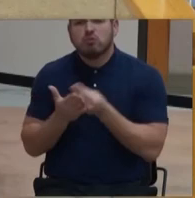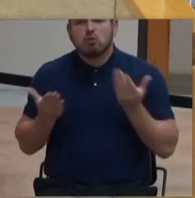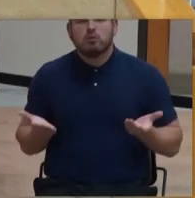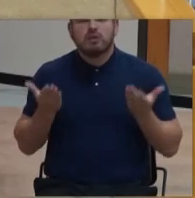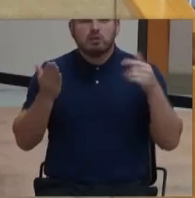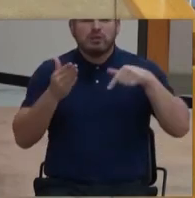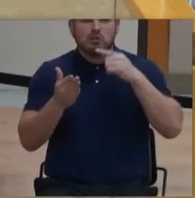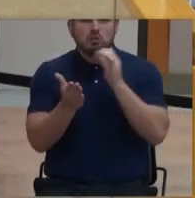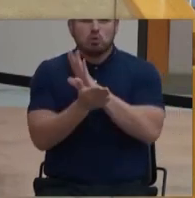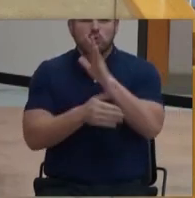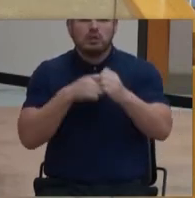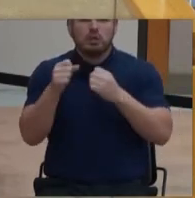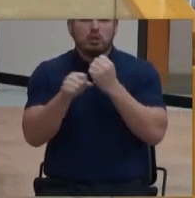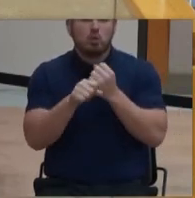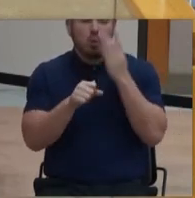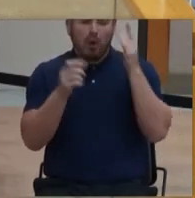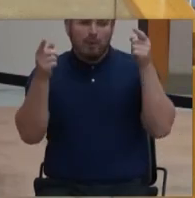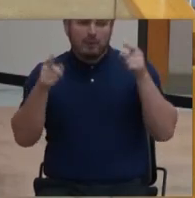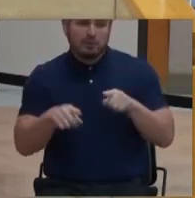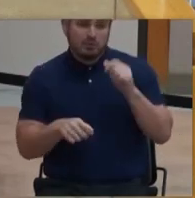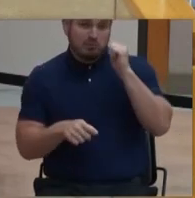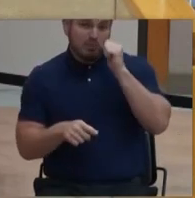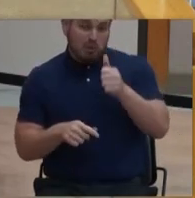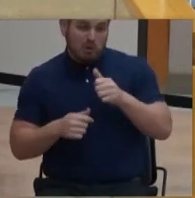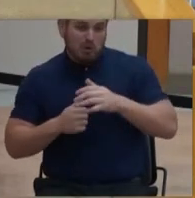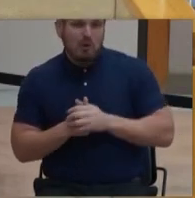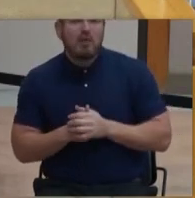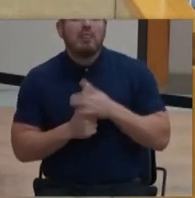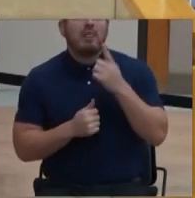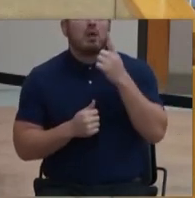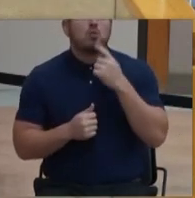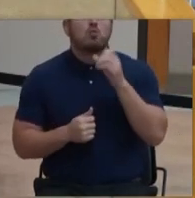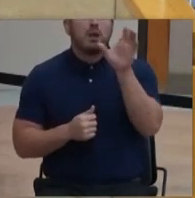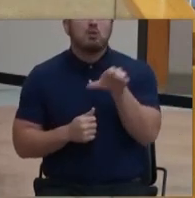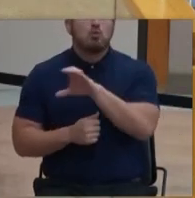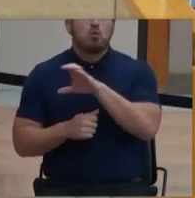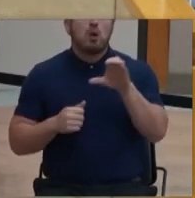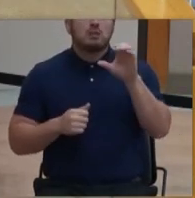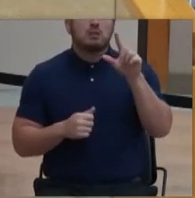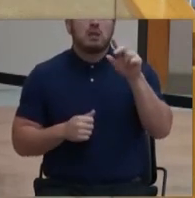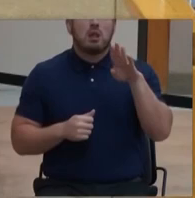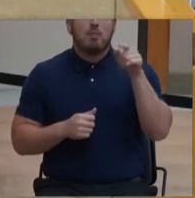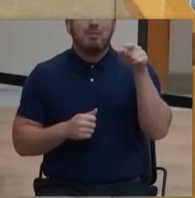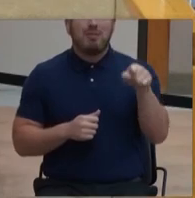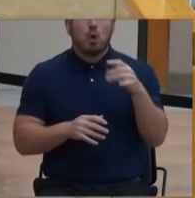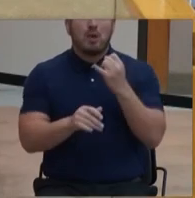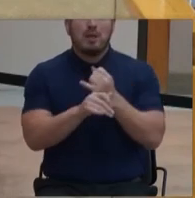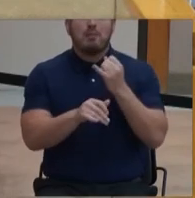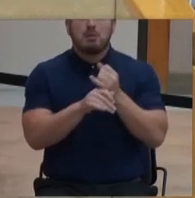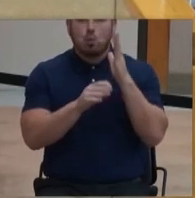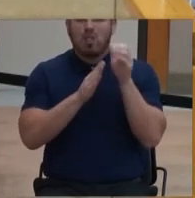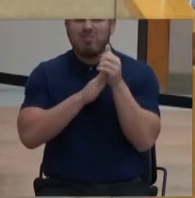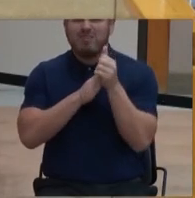tomorrow, and is led by our Red Cross Club on campus,